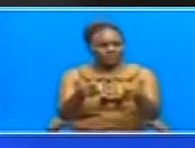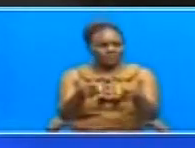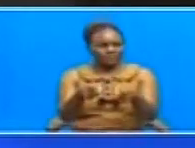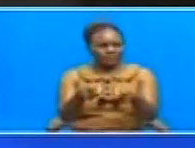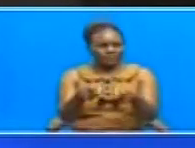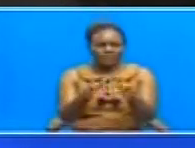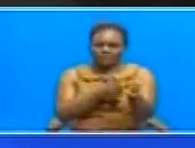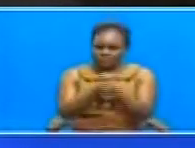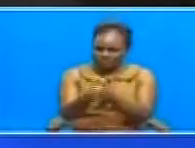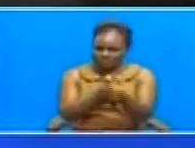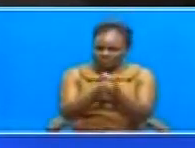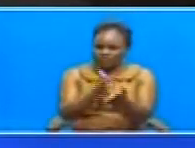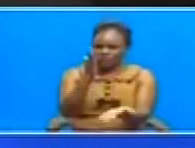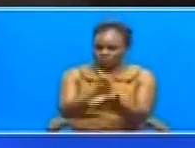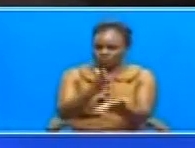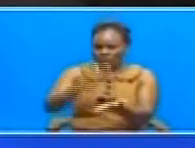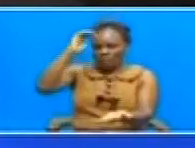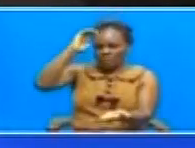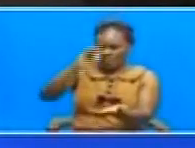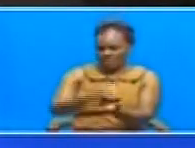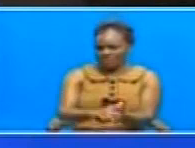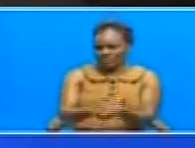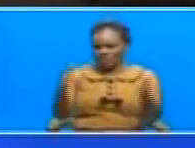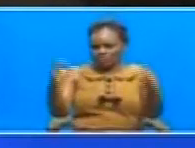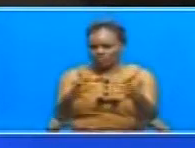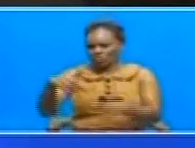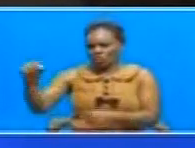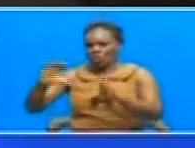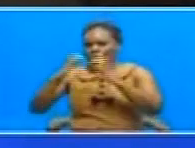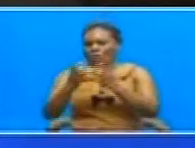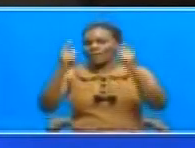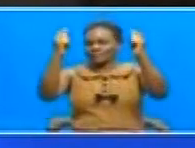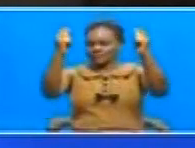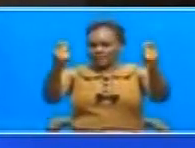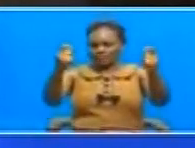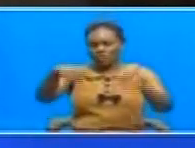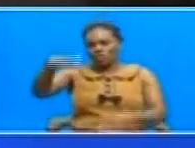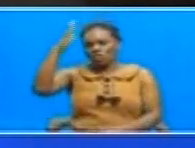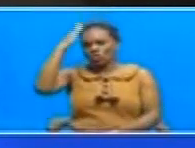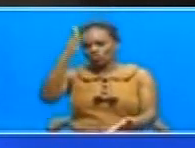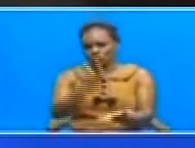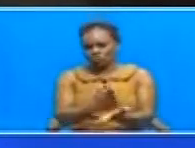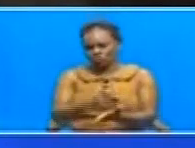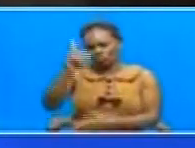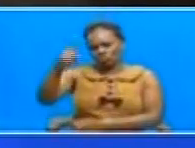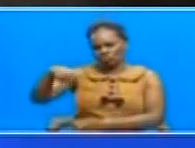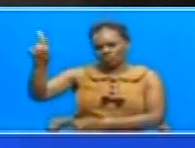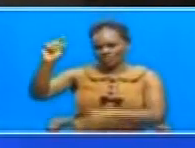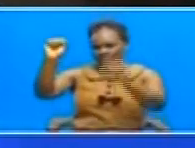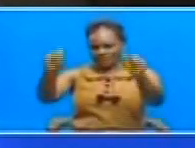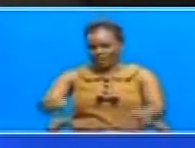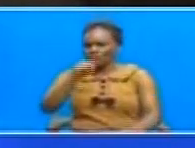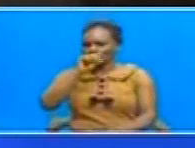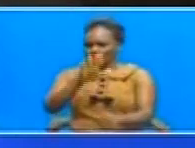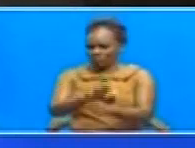has more excitement, and I believe if the team goes to the World Cup, we'll go knowing that we can beat those teams, and I can assure